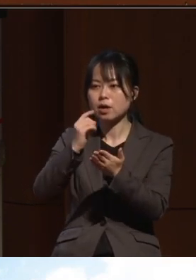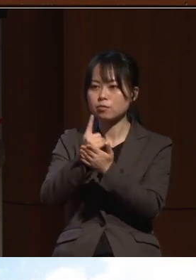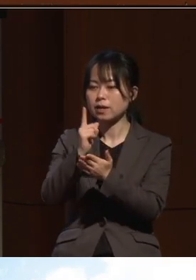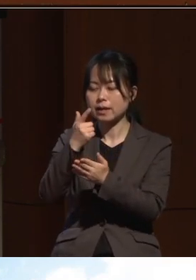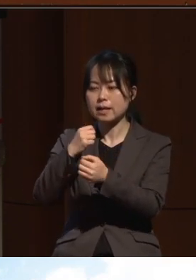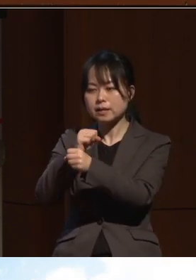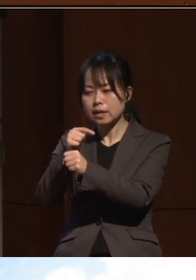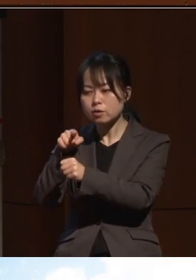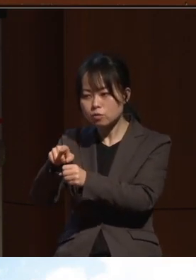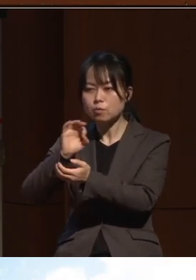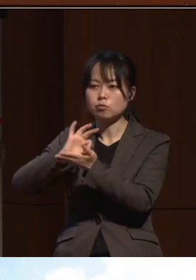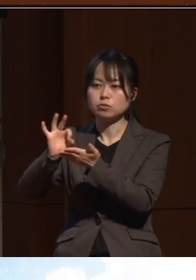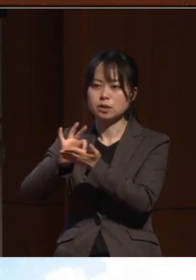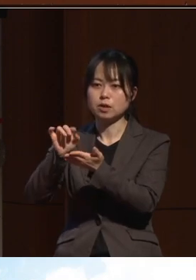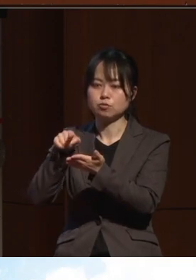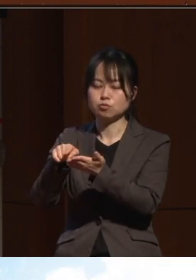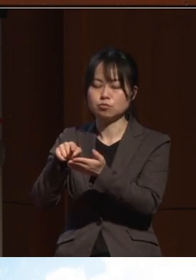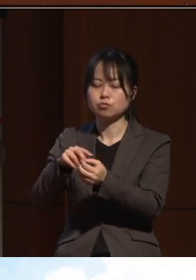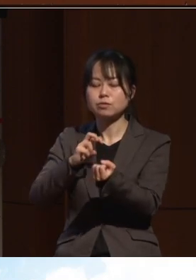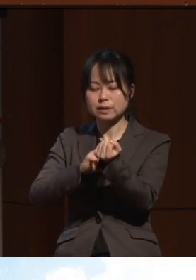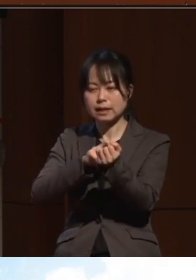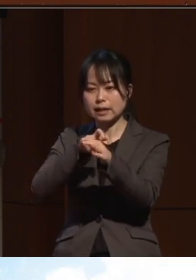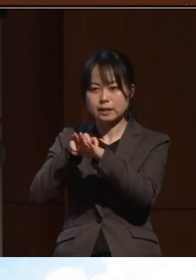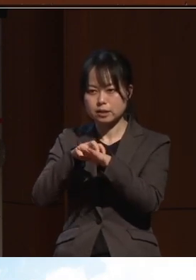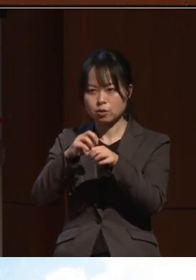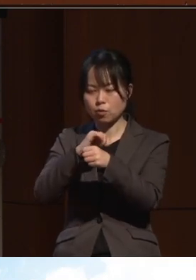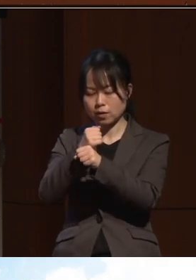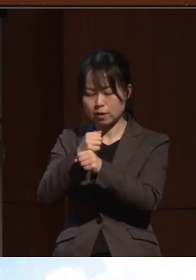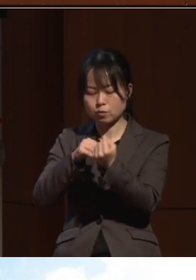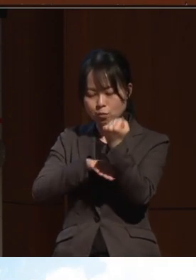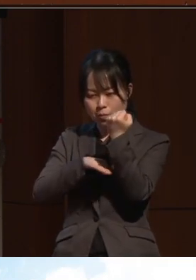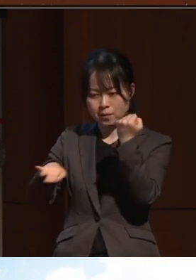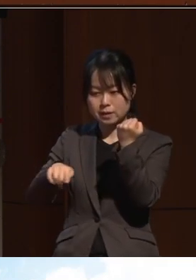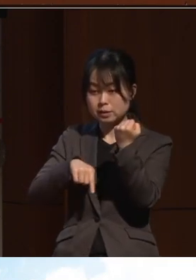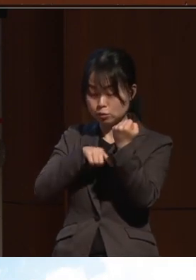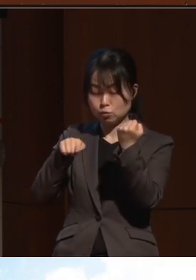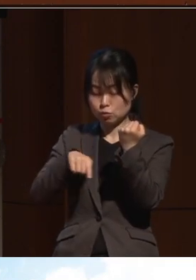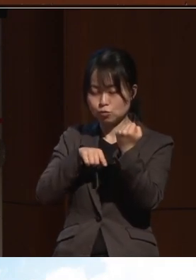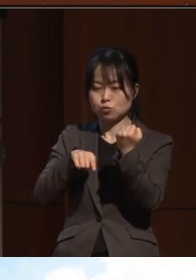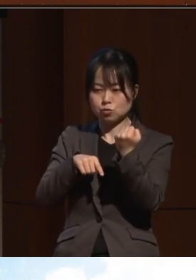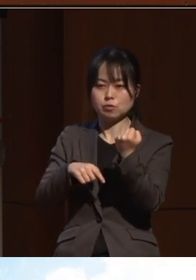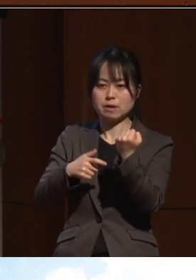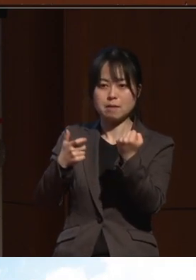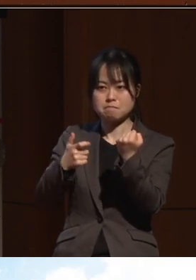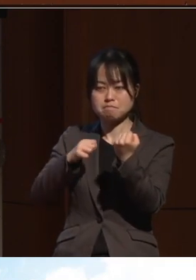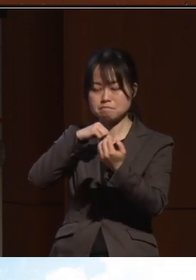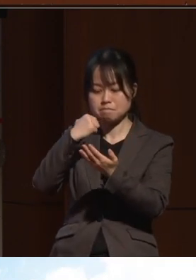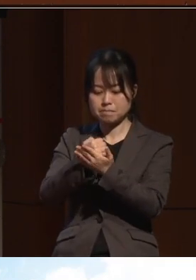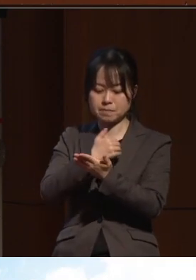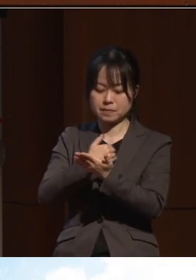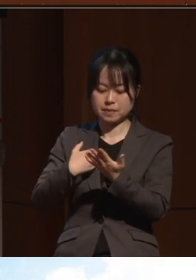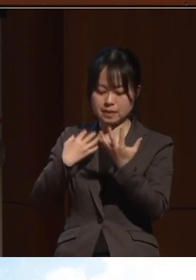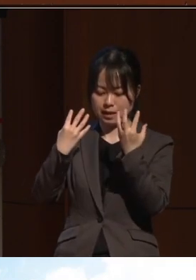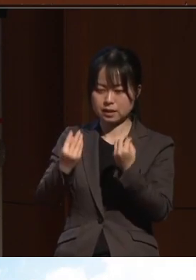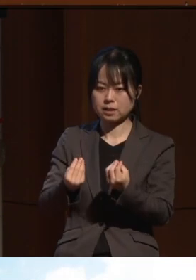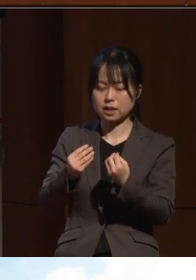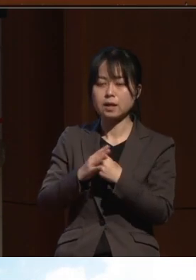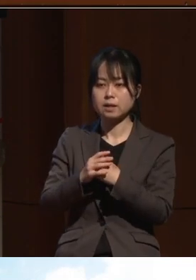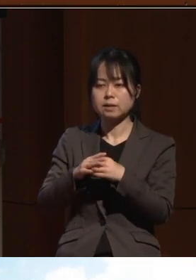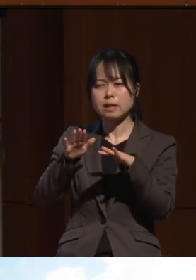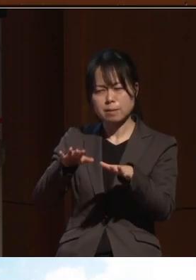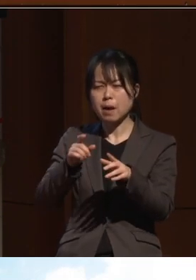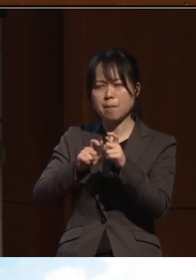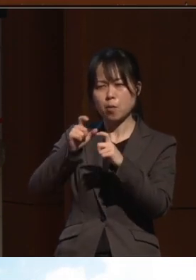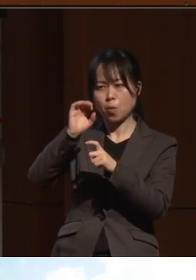to, in those days, £57,000 a year. That's about £4 million a year in today's money, or I think that's just under